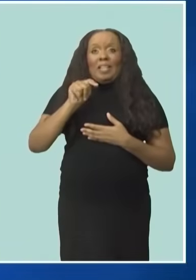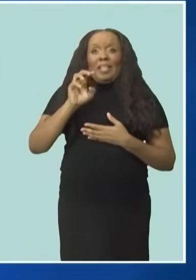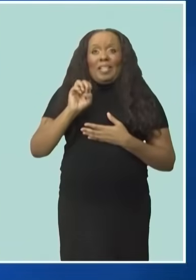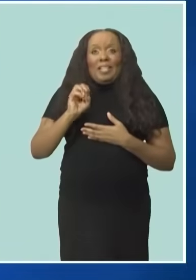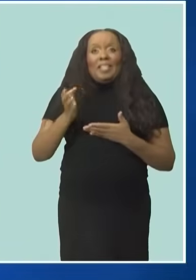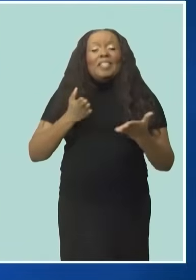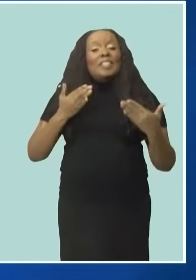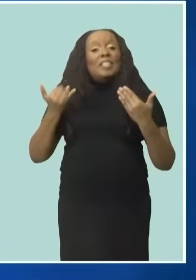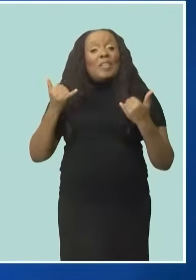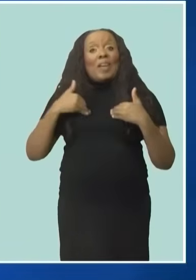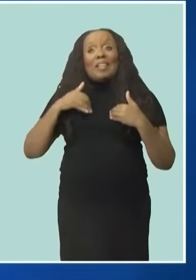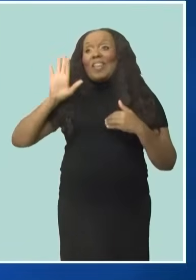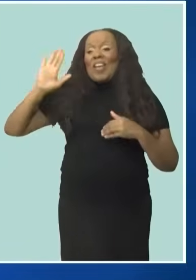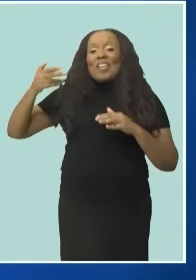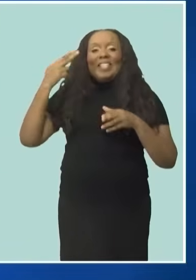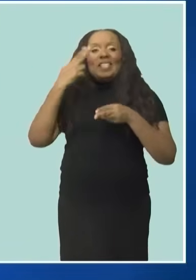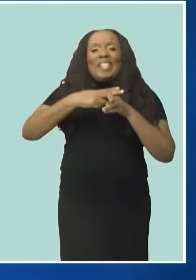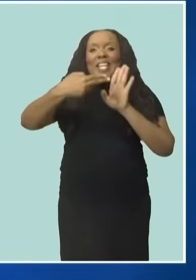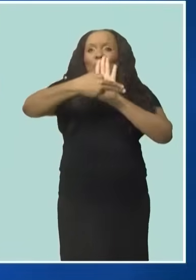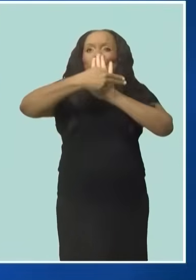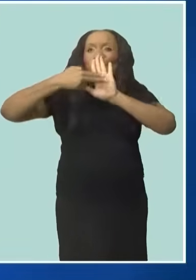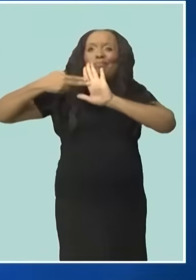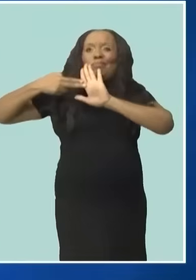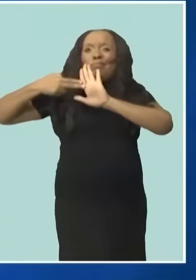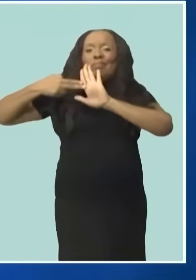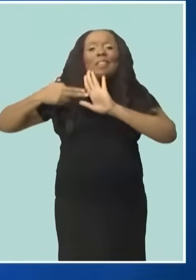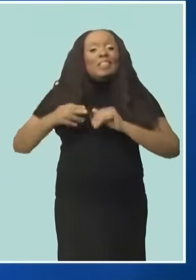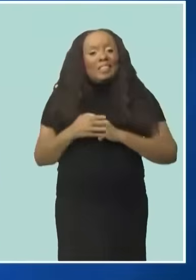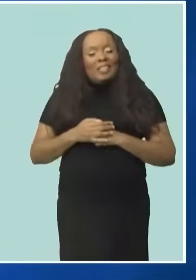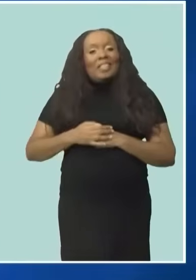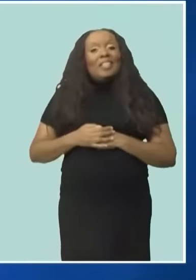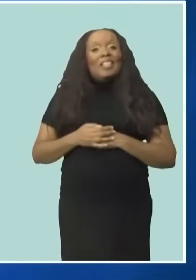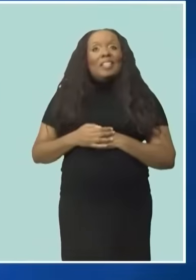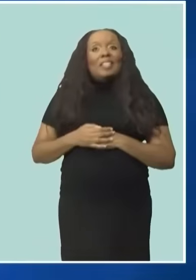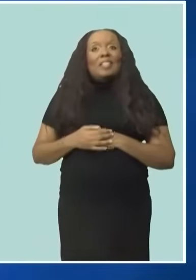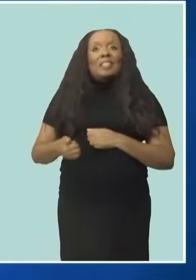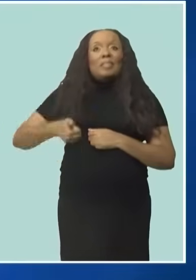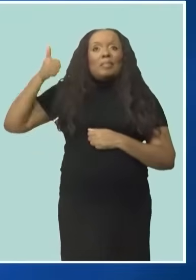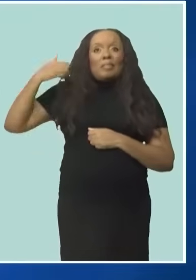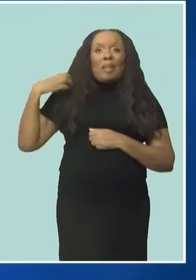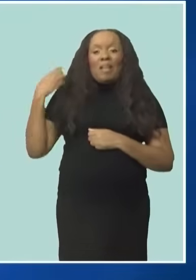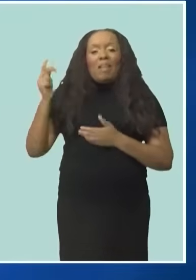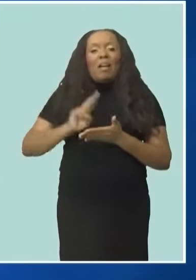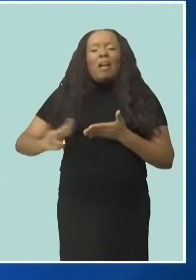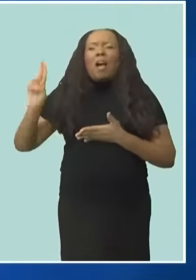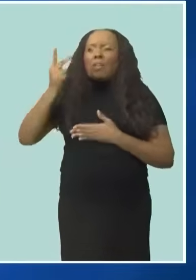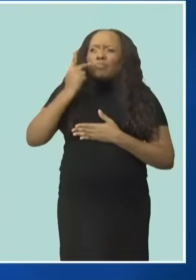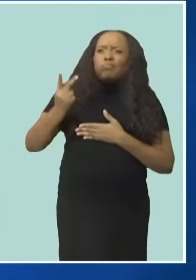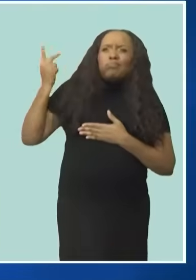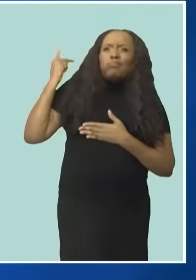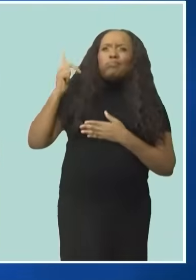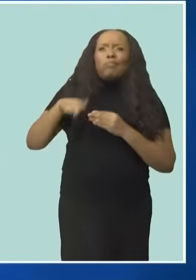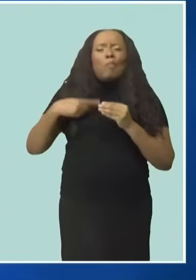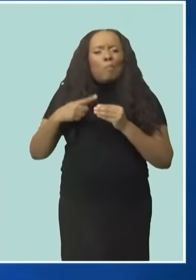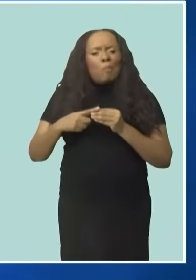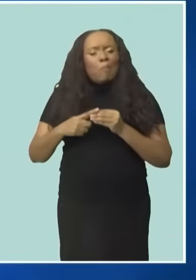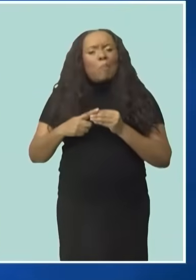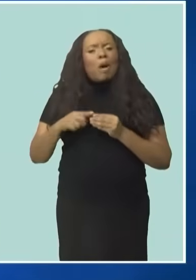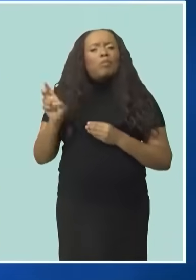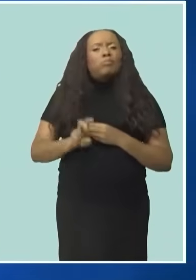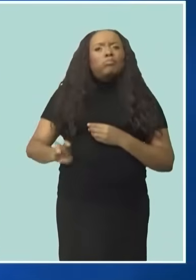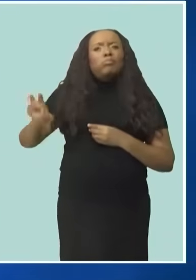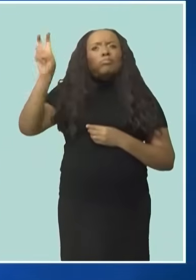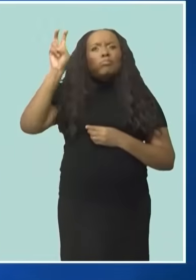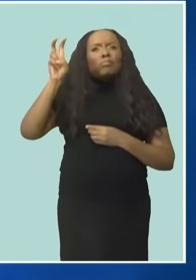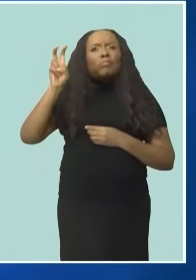Vice-Chancellor of the University of the West Indies, Sir Hilary Beckles, reflecting on Professor Baratow's journey at the